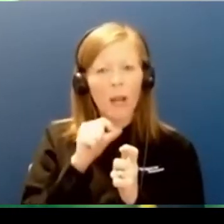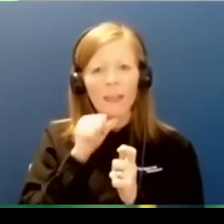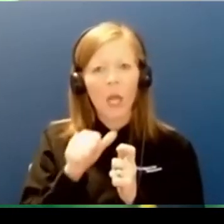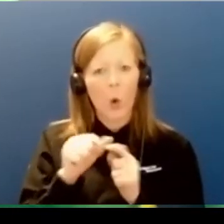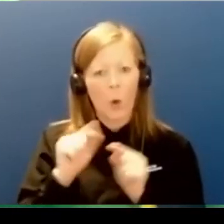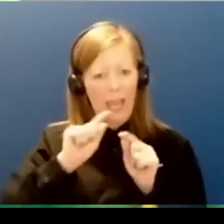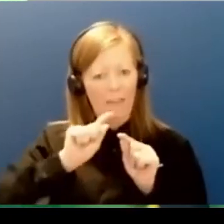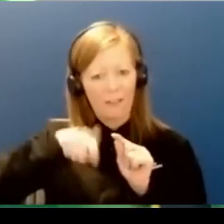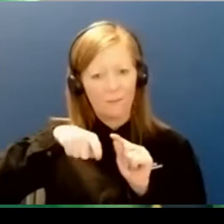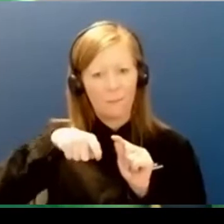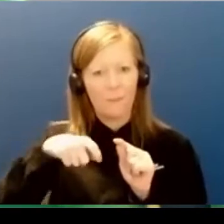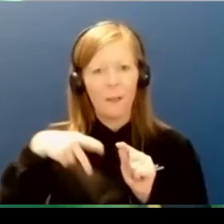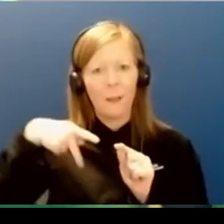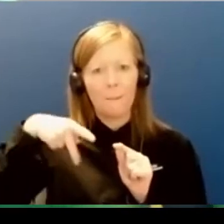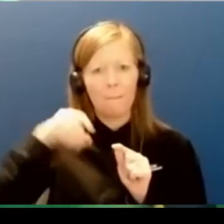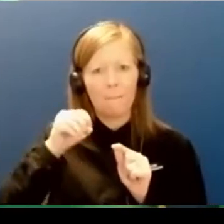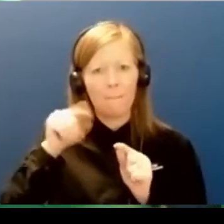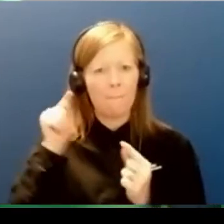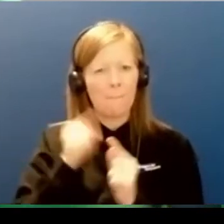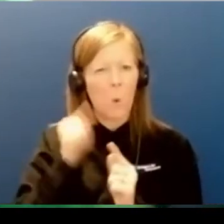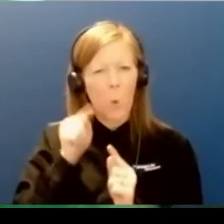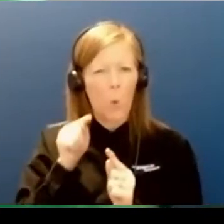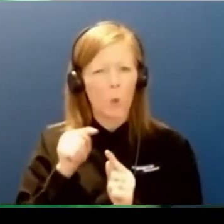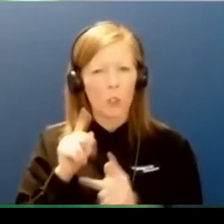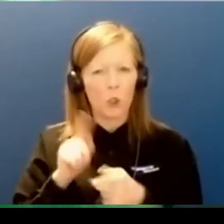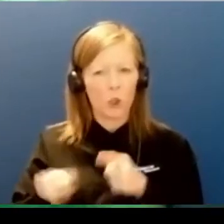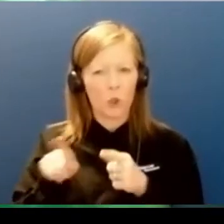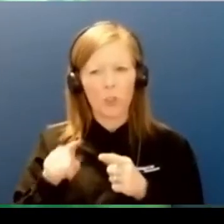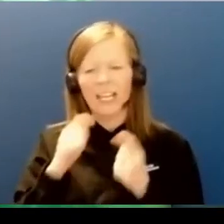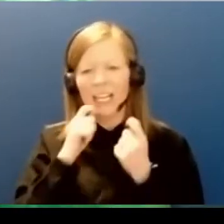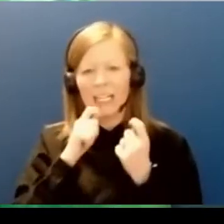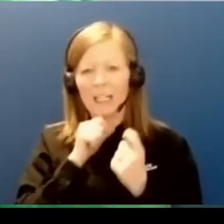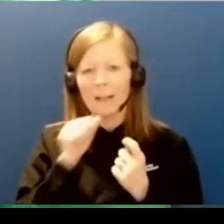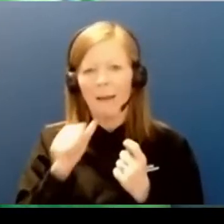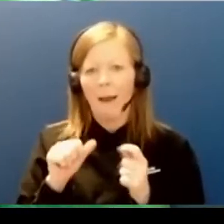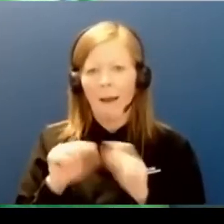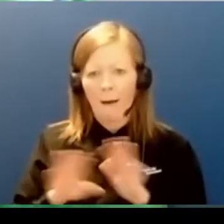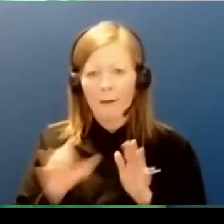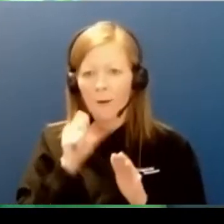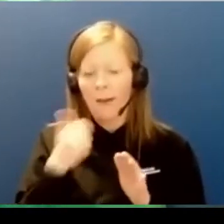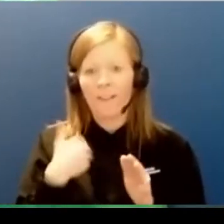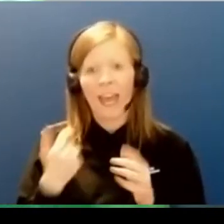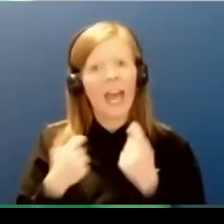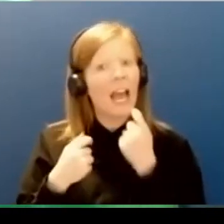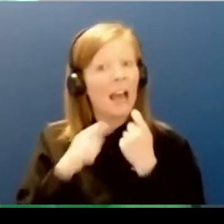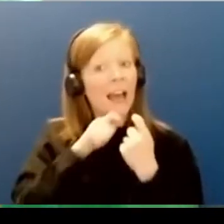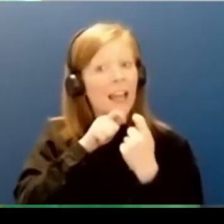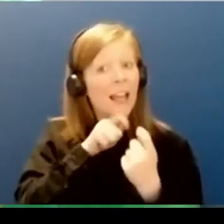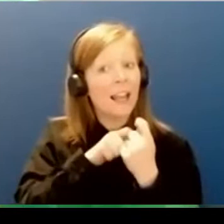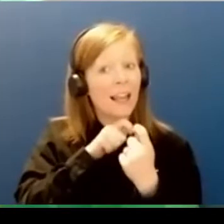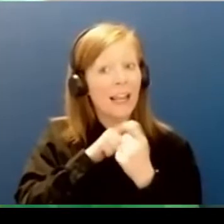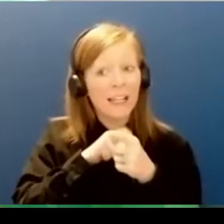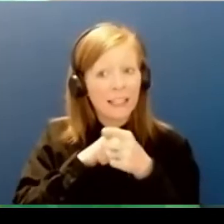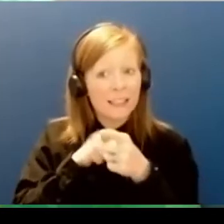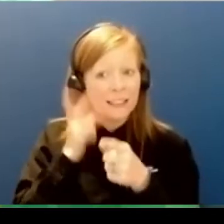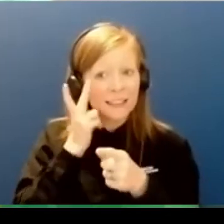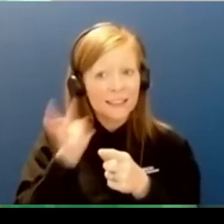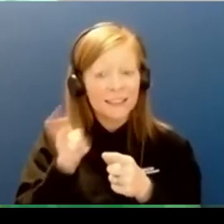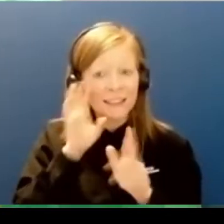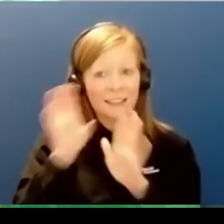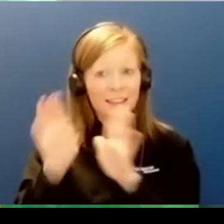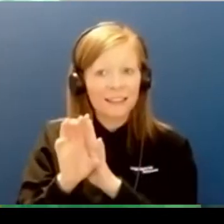kids to kind of go around and poke one another. So, and when you floss, you can just take it in between the teeth, and you can